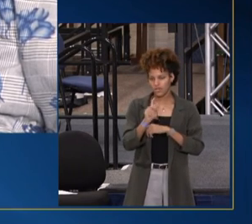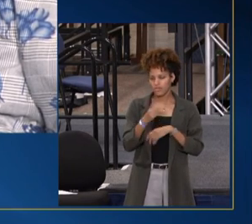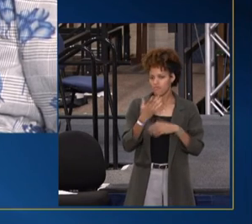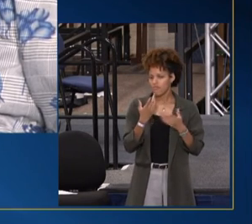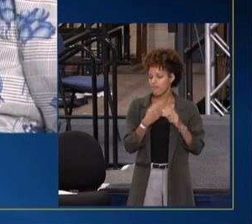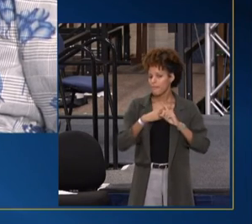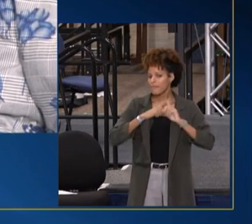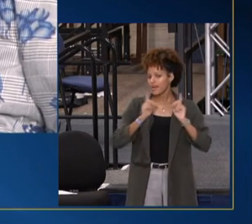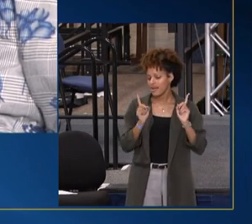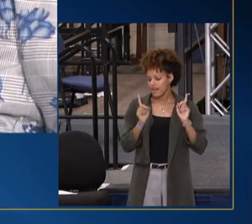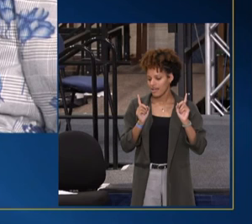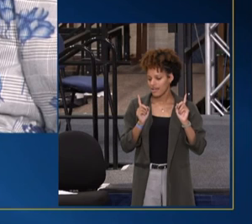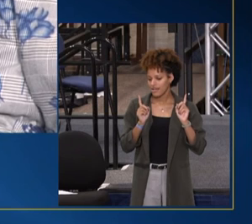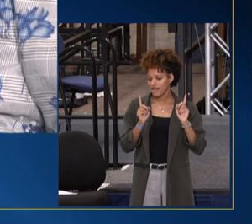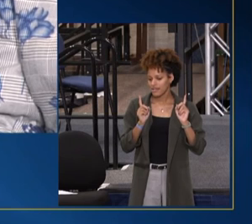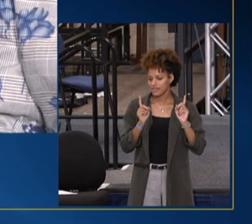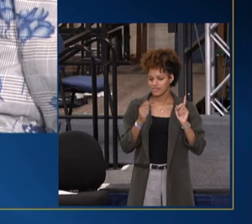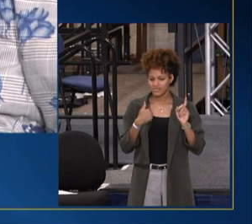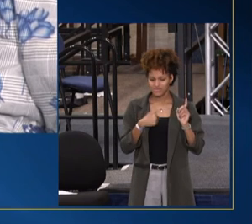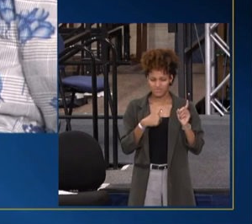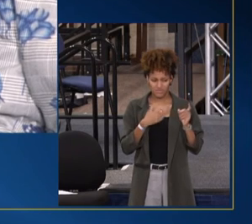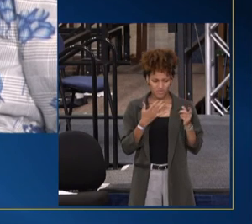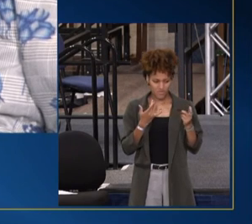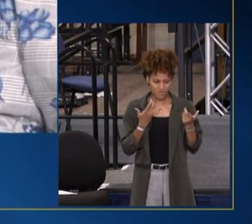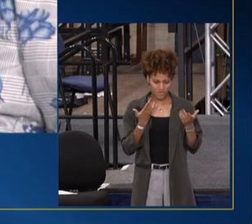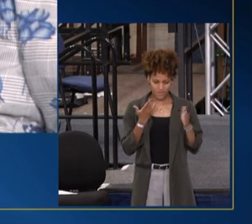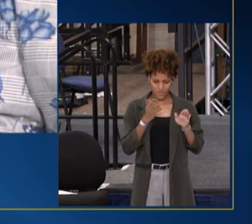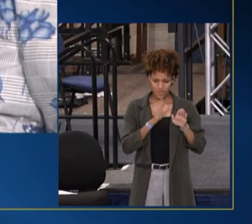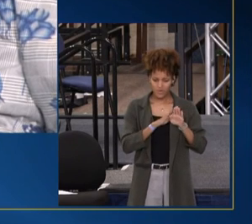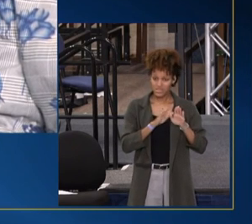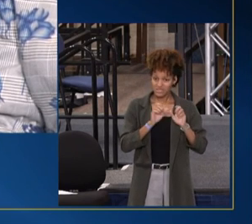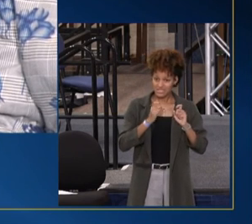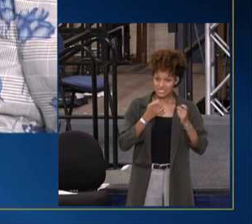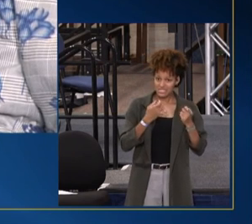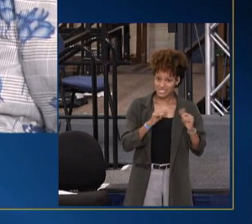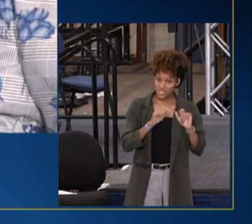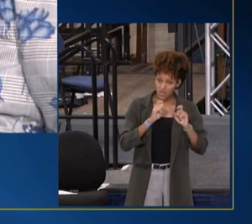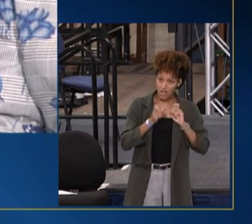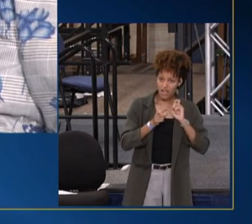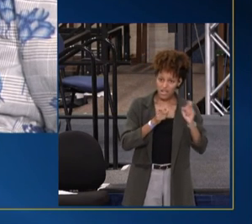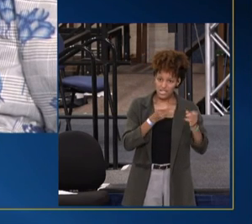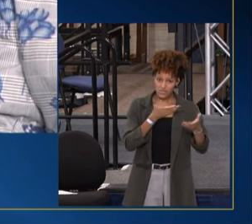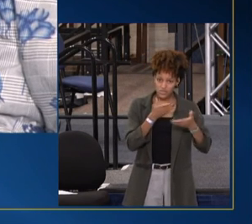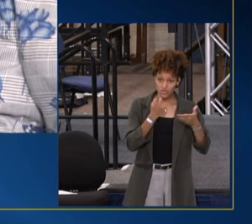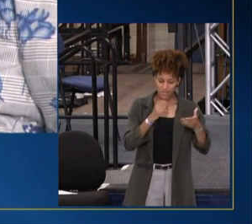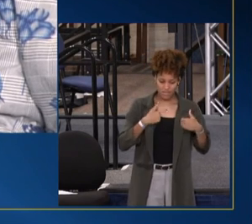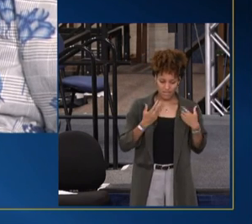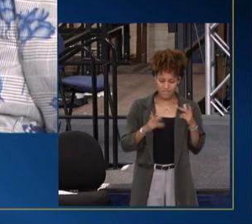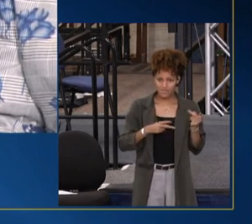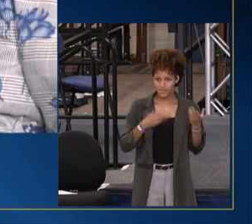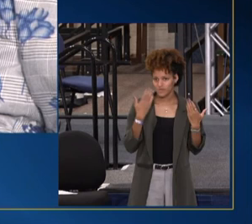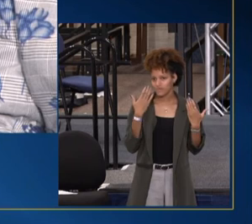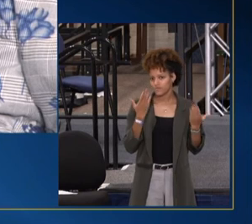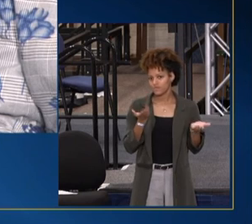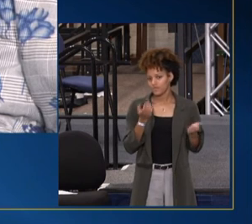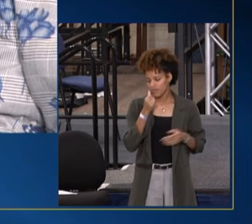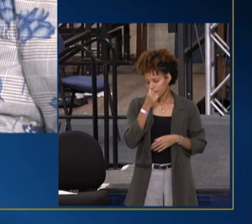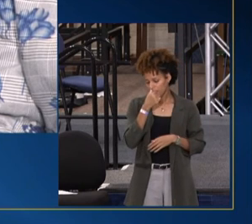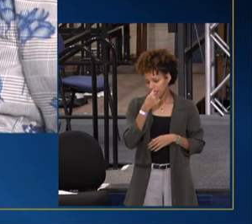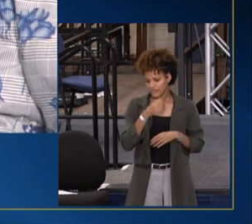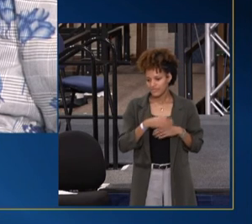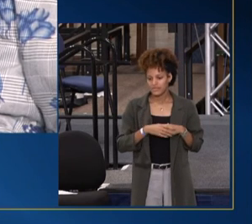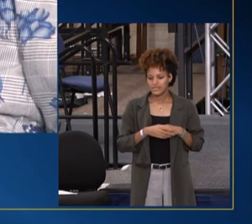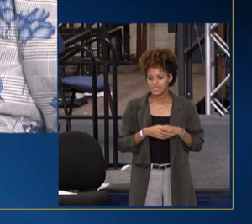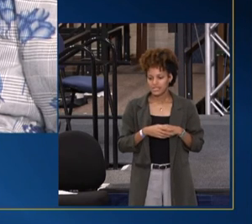but therefore, why we weren't sure if we were going to be able to provide services for our young people, were